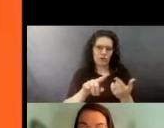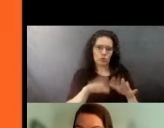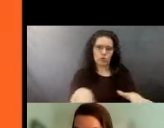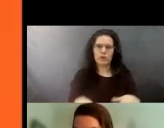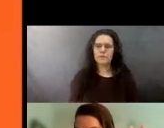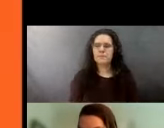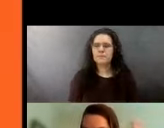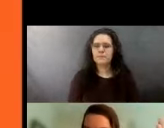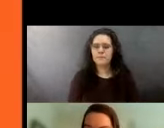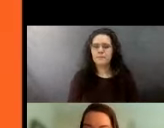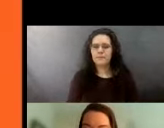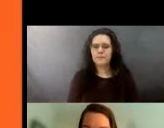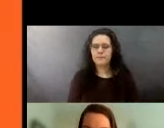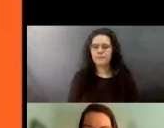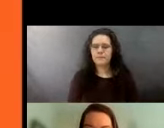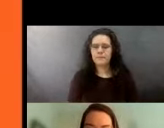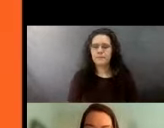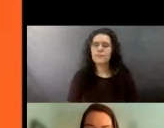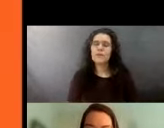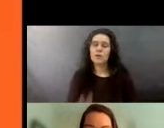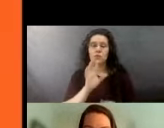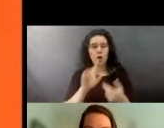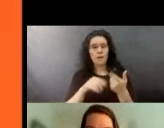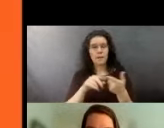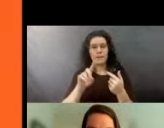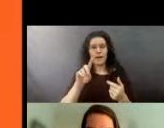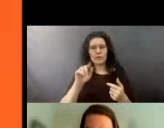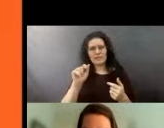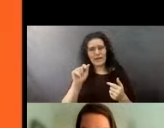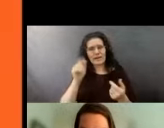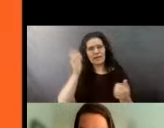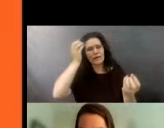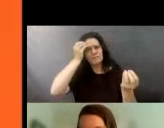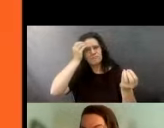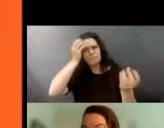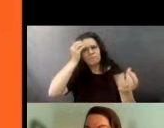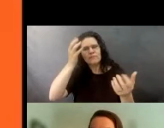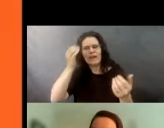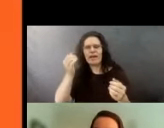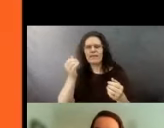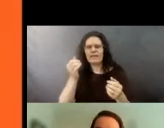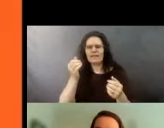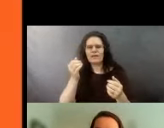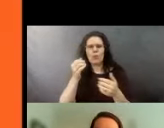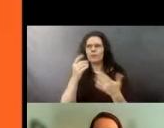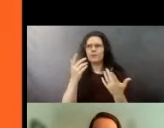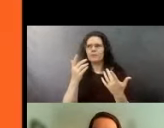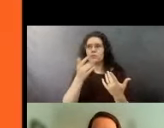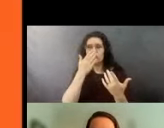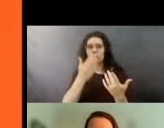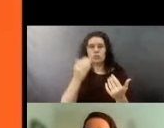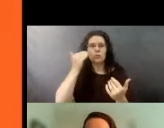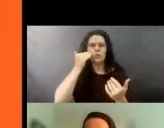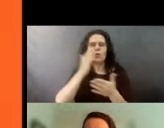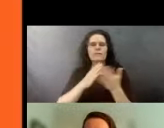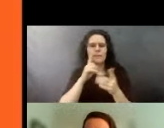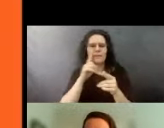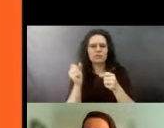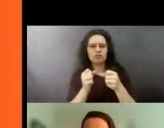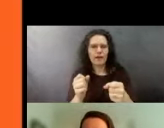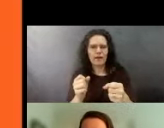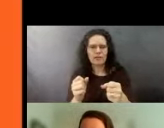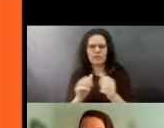I do want to dig into this issue of data a bit. I think we sort of, and some of the strategies for building a medical legal